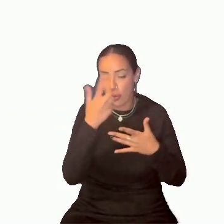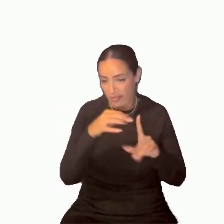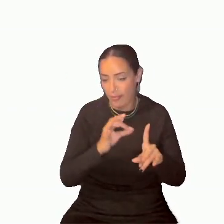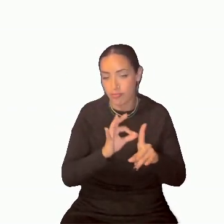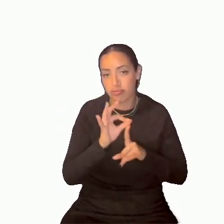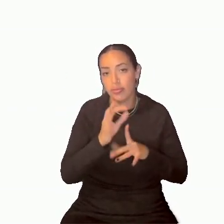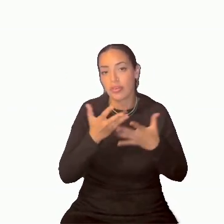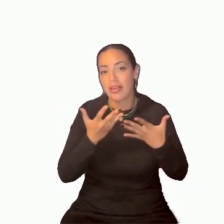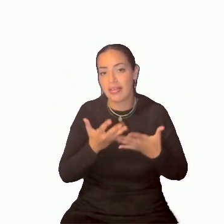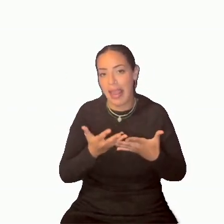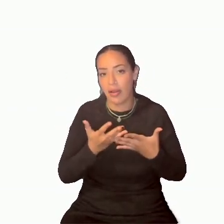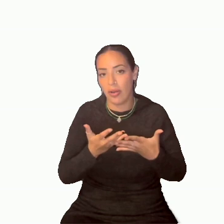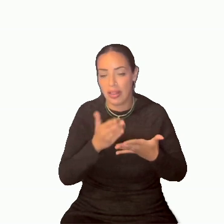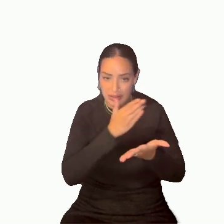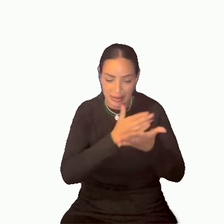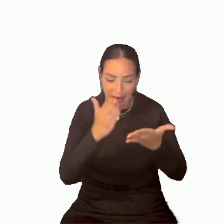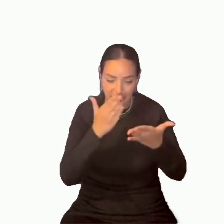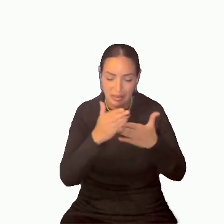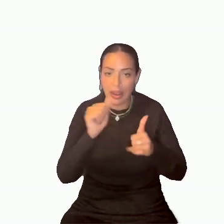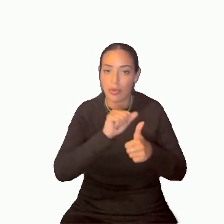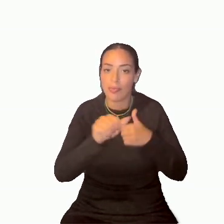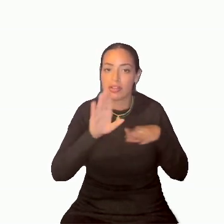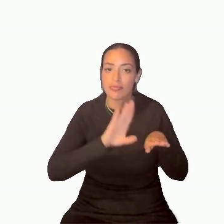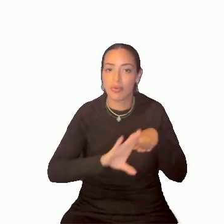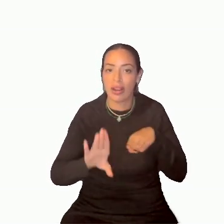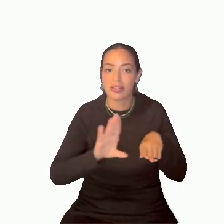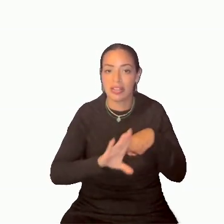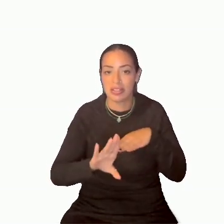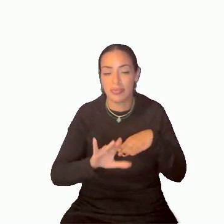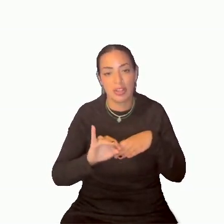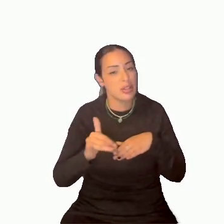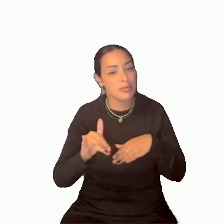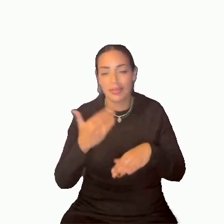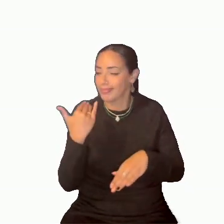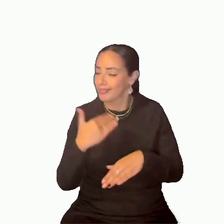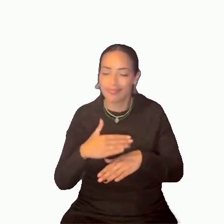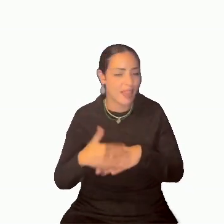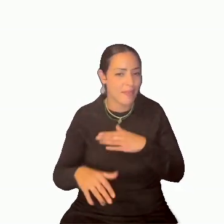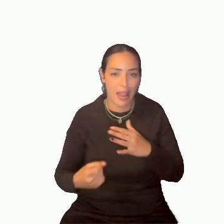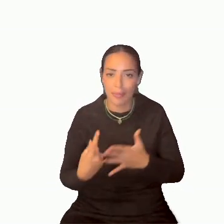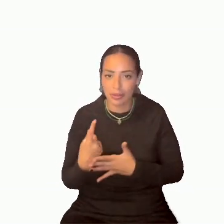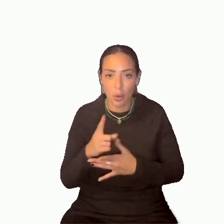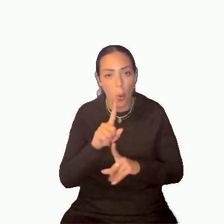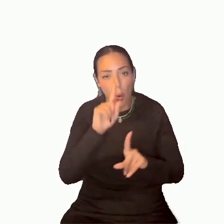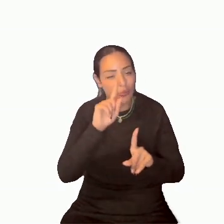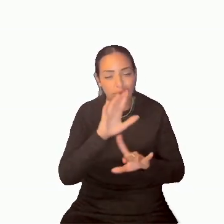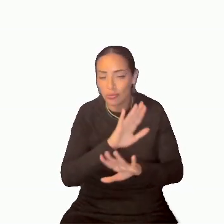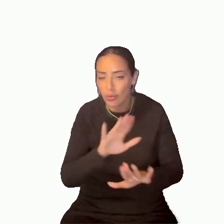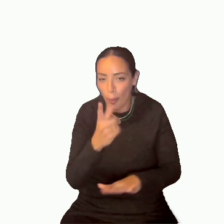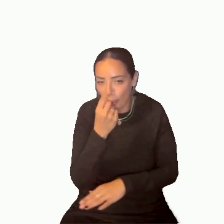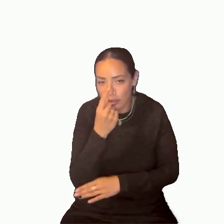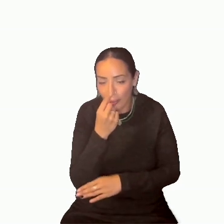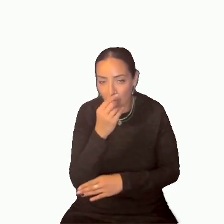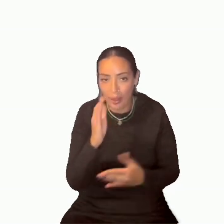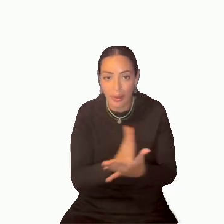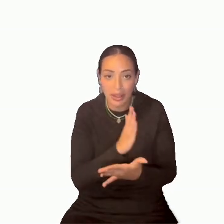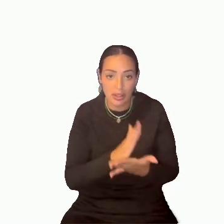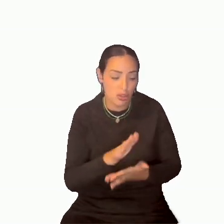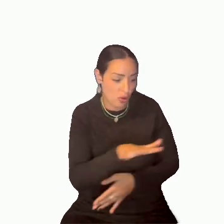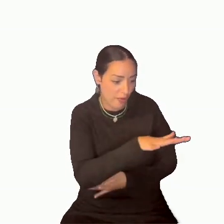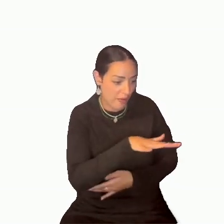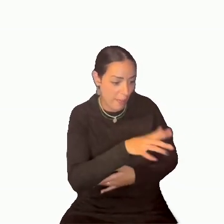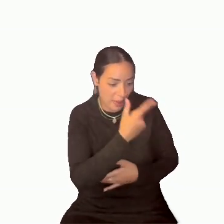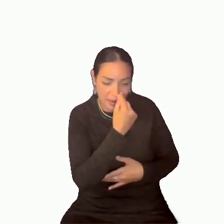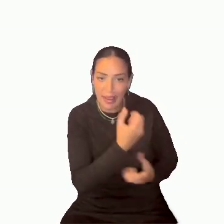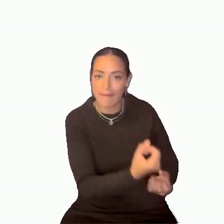there is clarity regarding what is best practice, sometimes this either doesn't happen or simply isn't possible. Ensuring that bereaved families